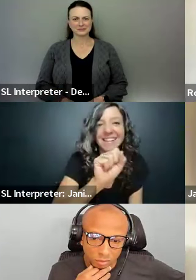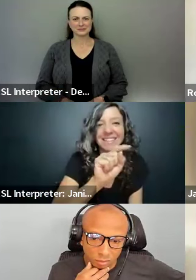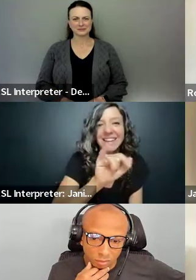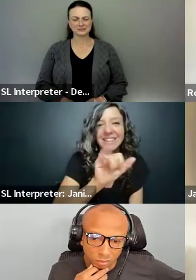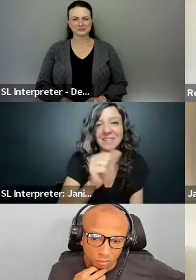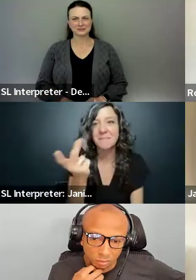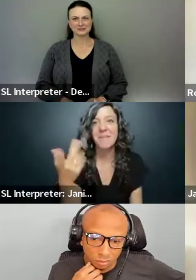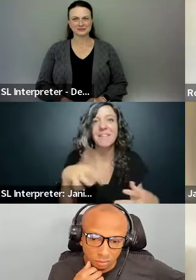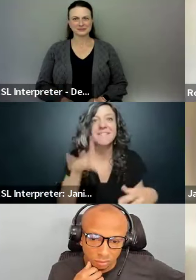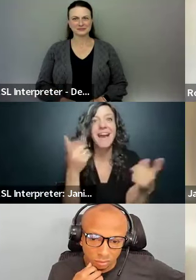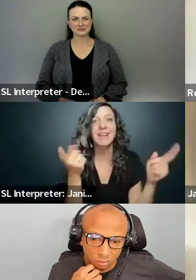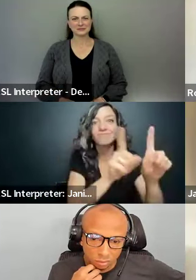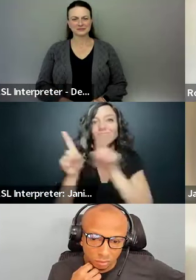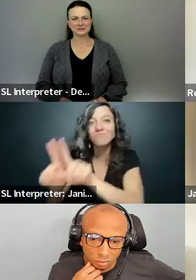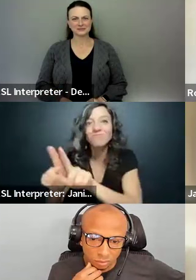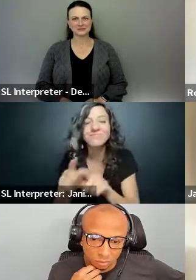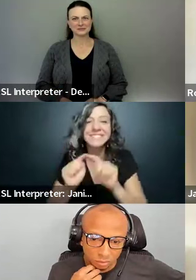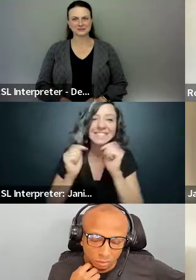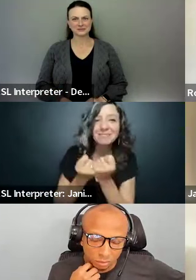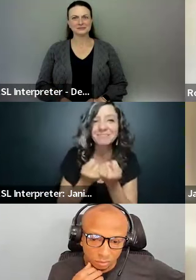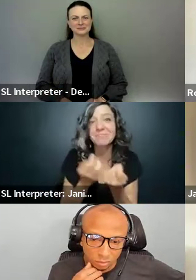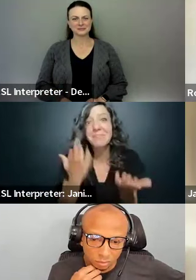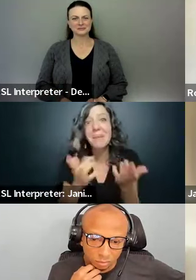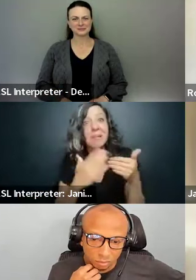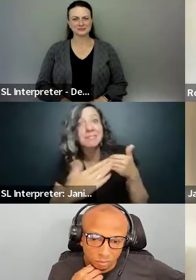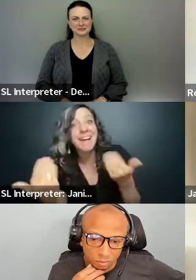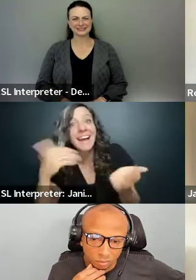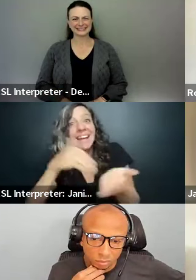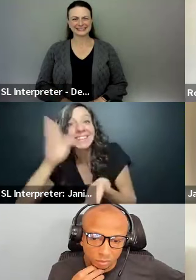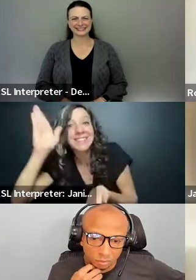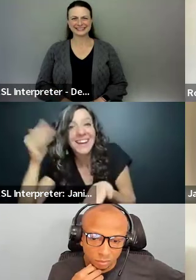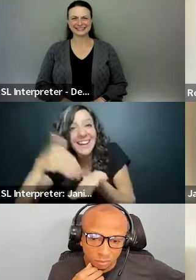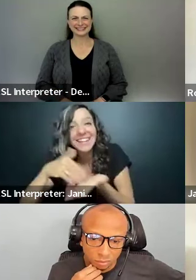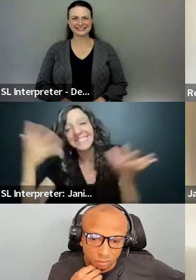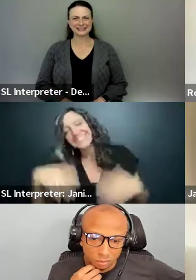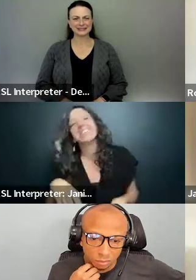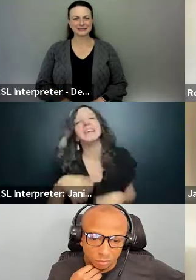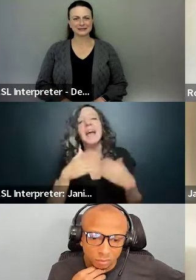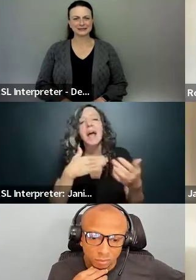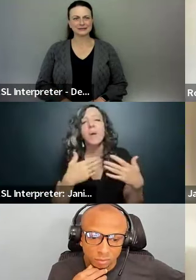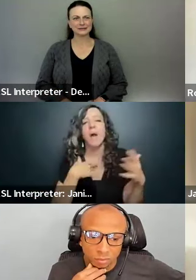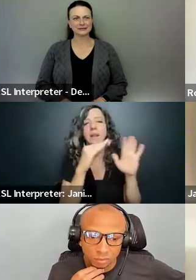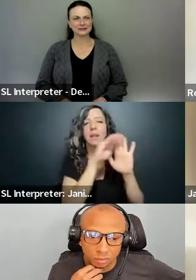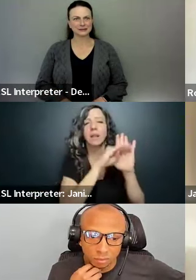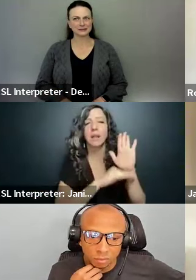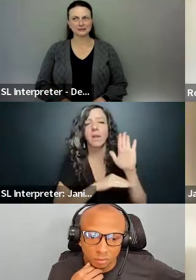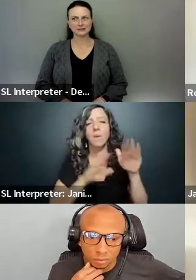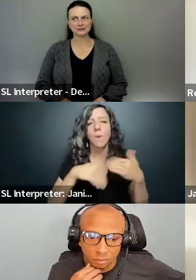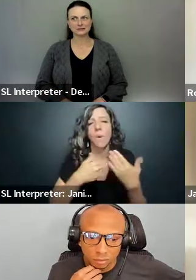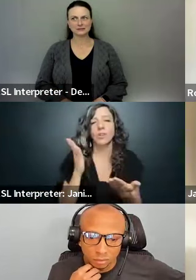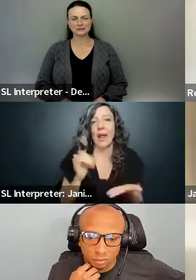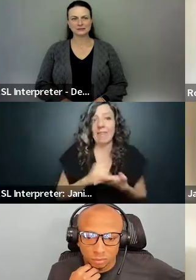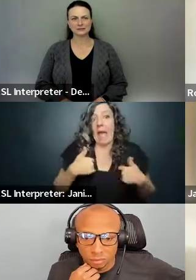hopefully will kind of team up in the future as well. So I listed all the talks, or at least the ones I